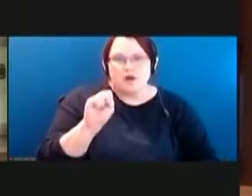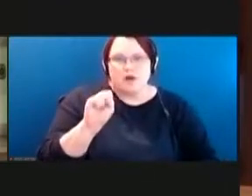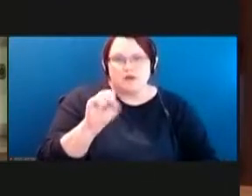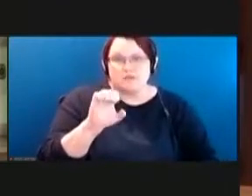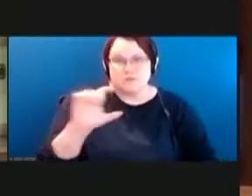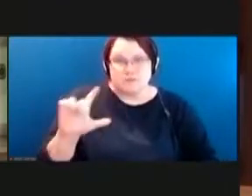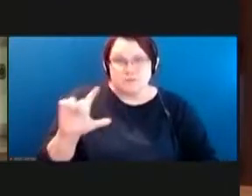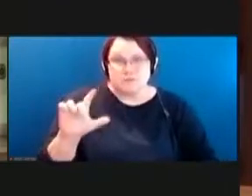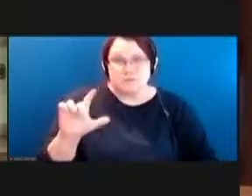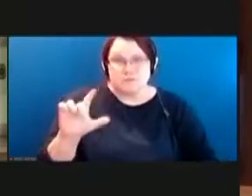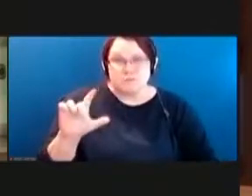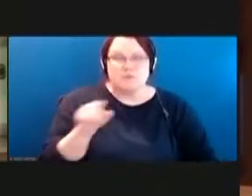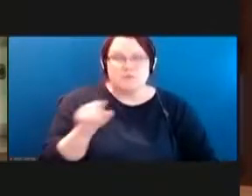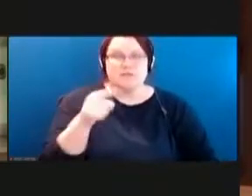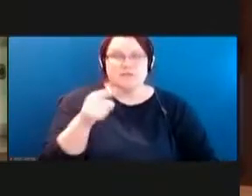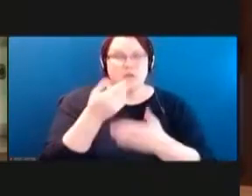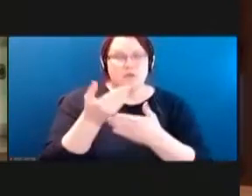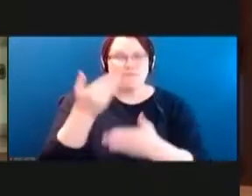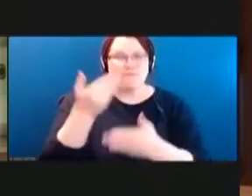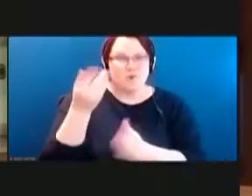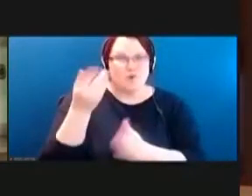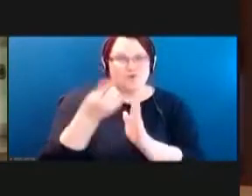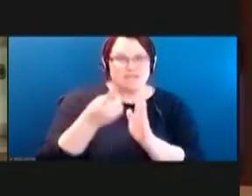the designer of